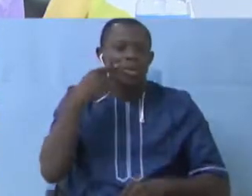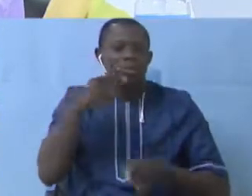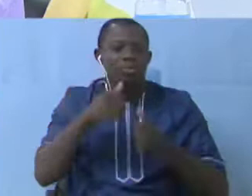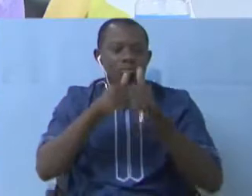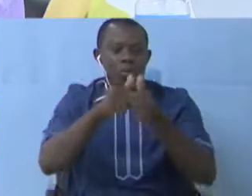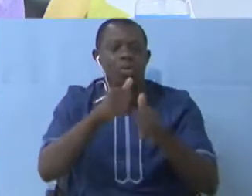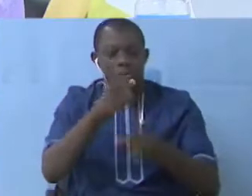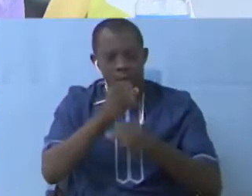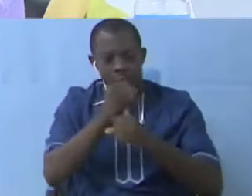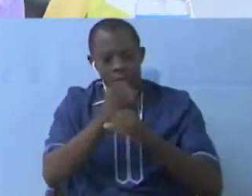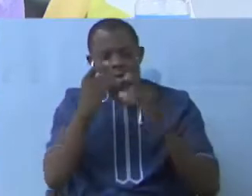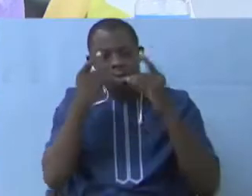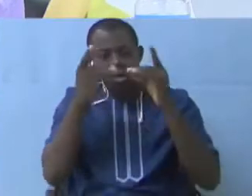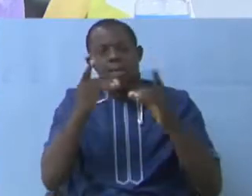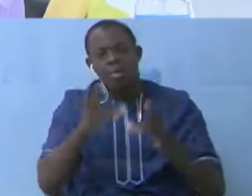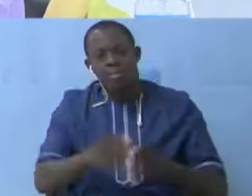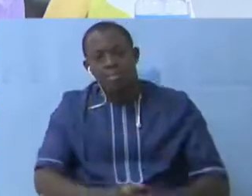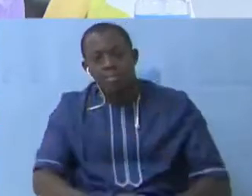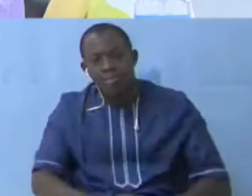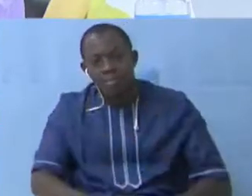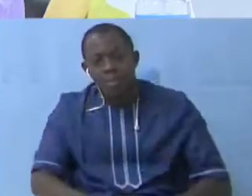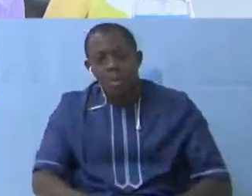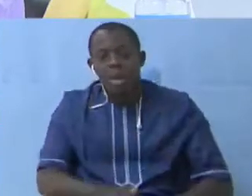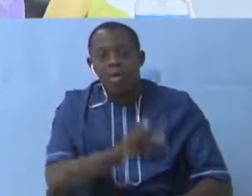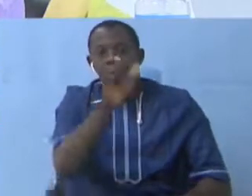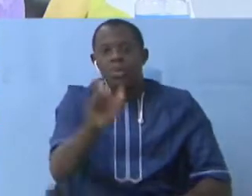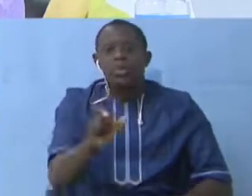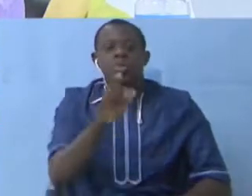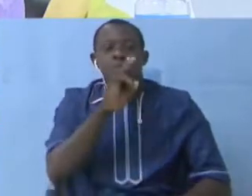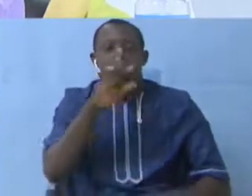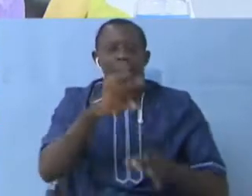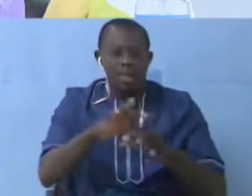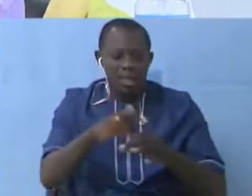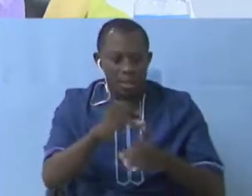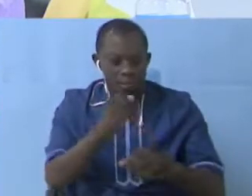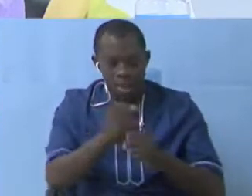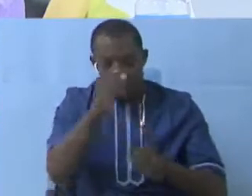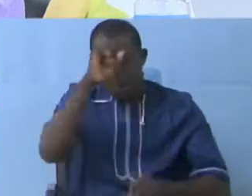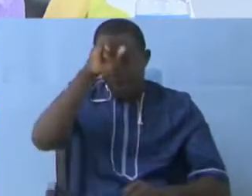making of such declaration. A person elected as president